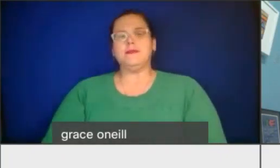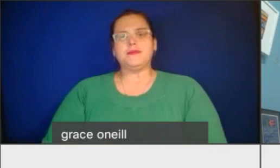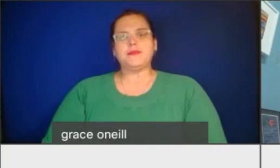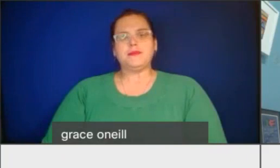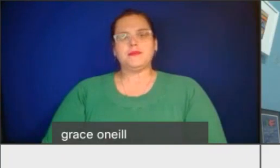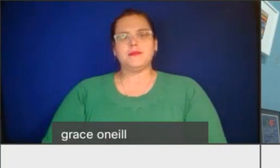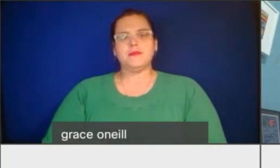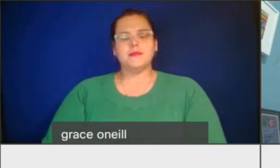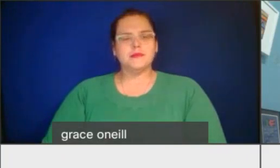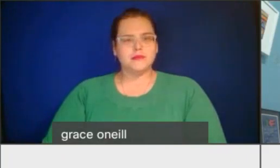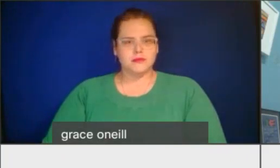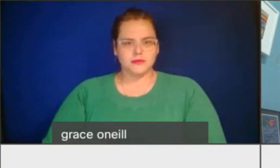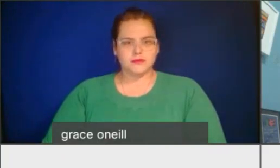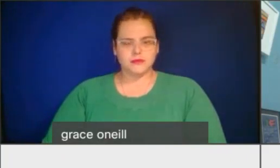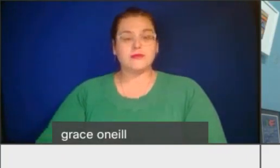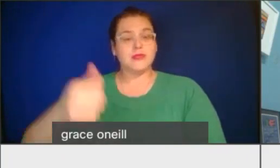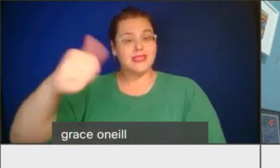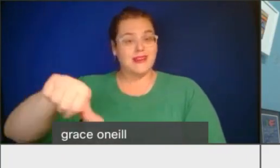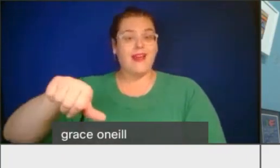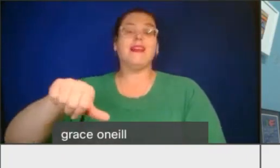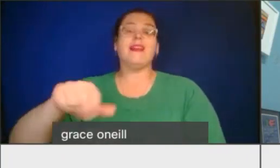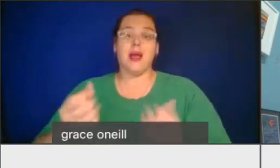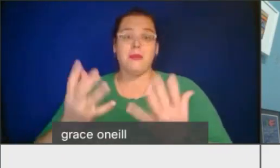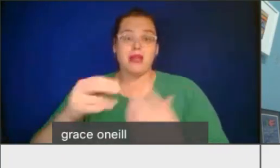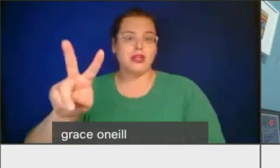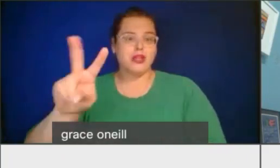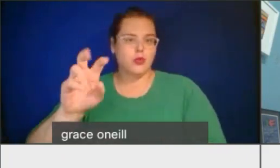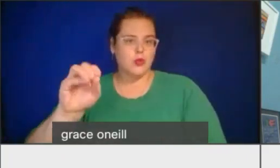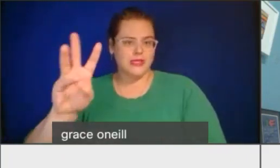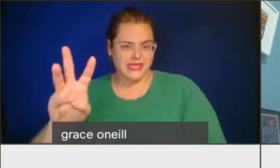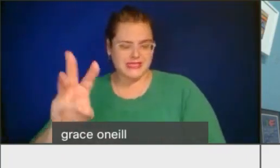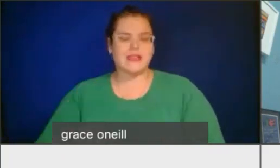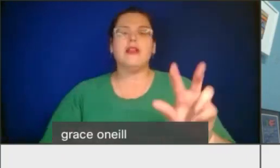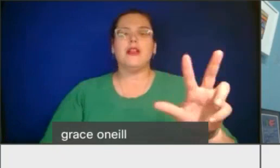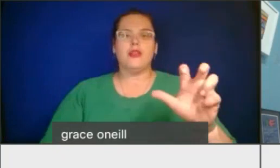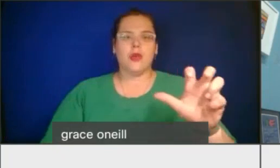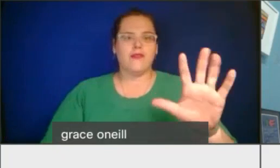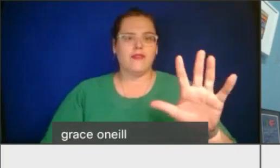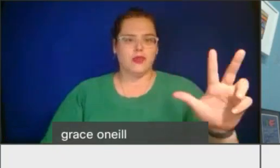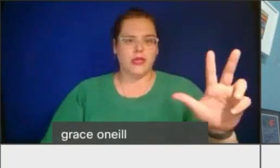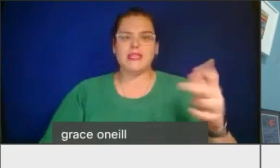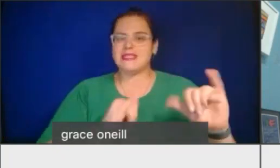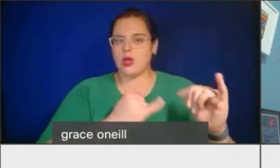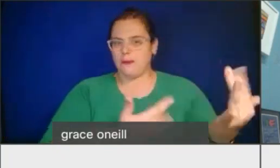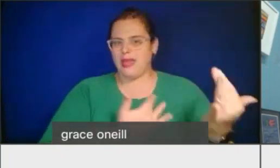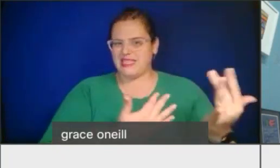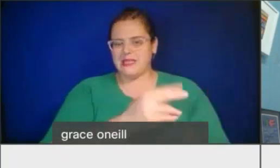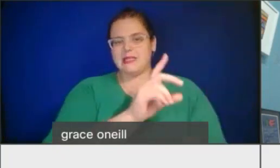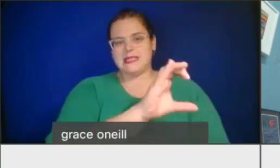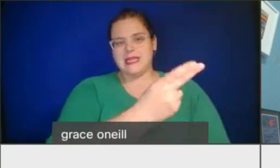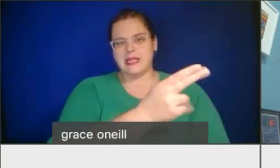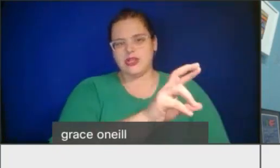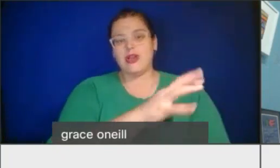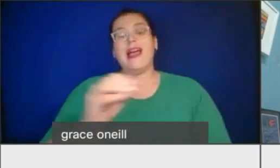There have been 206 denied, 353 are pending at DCHR, and 242